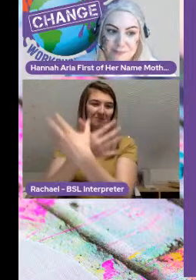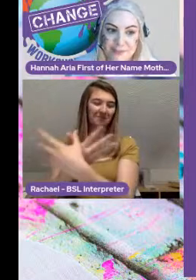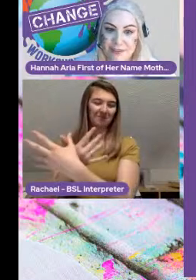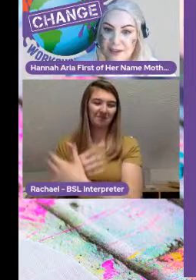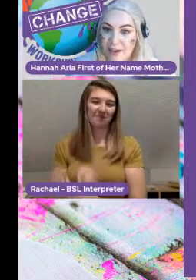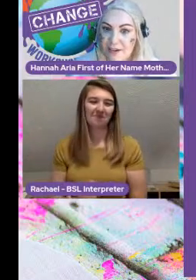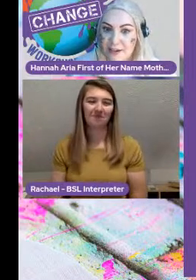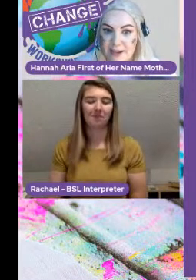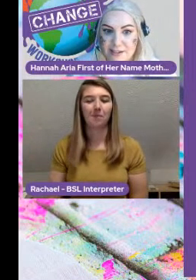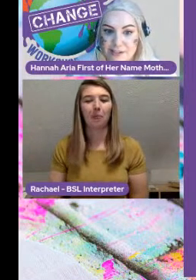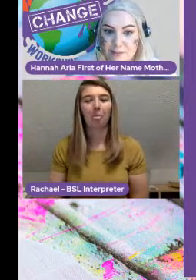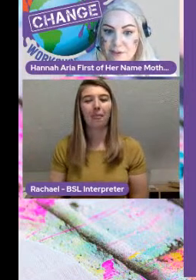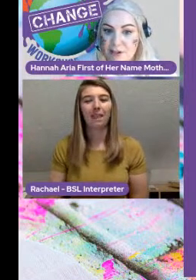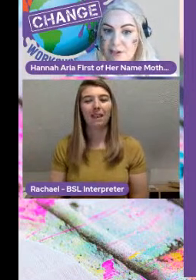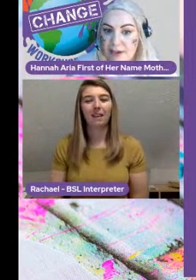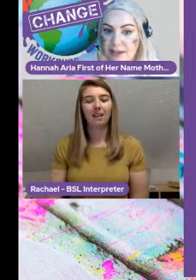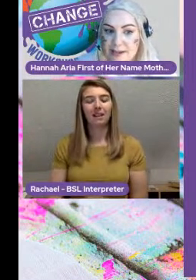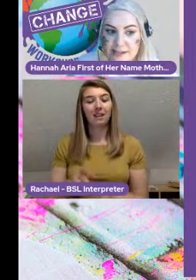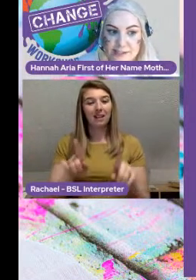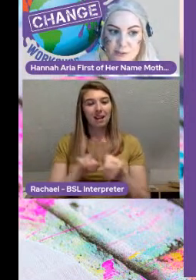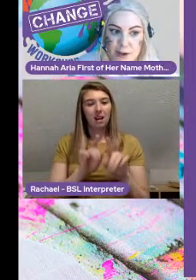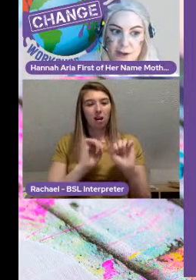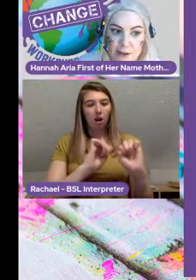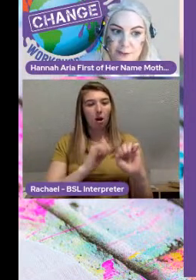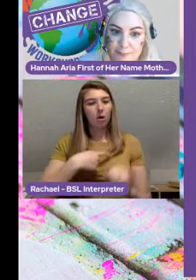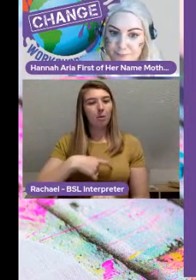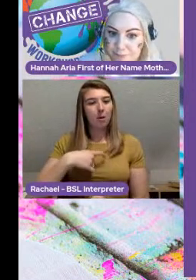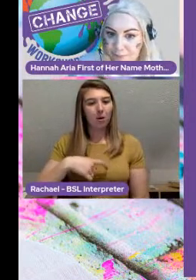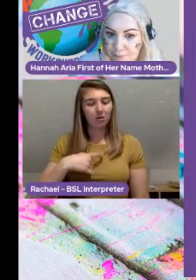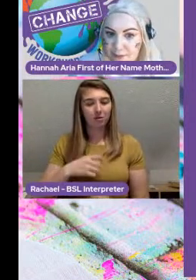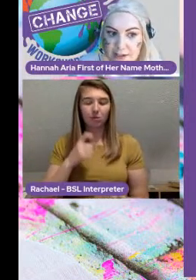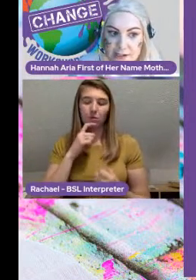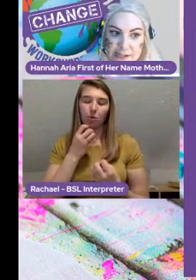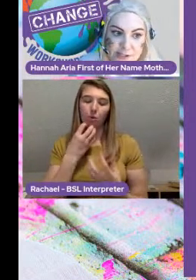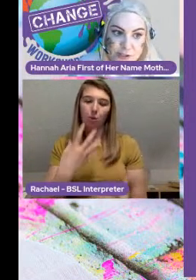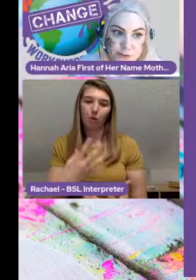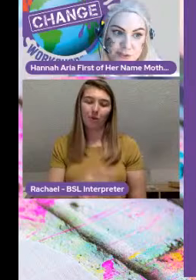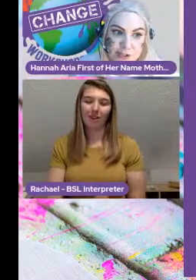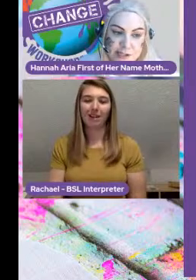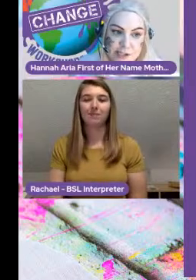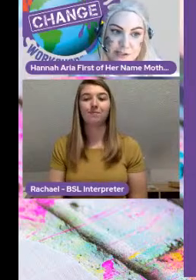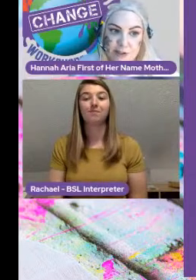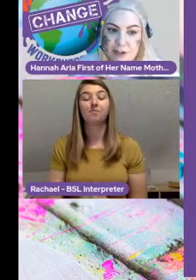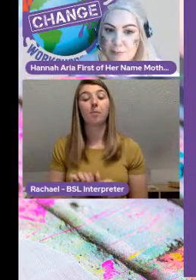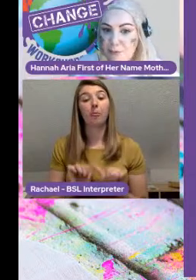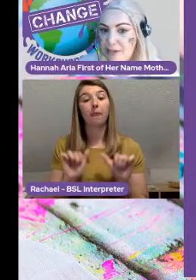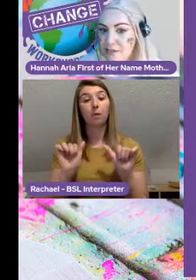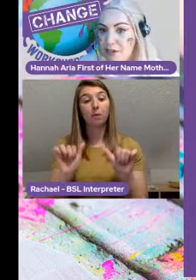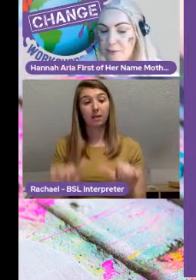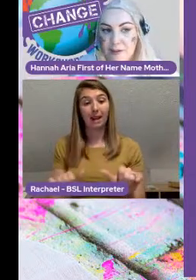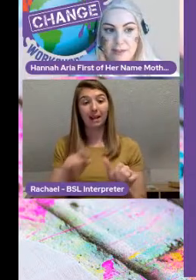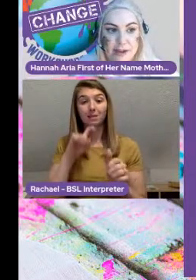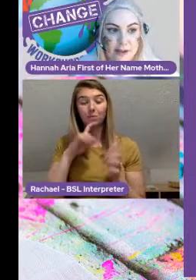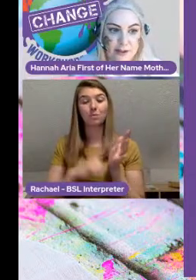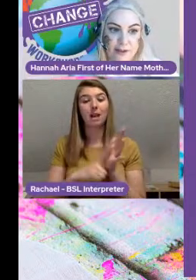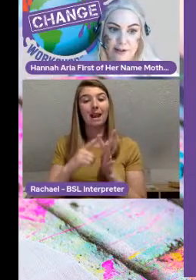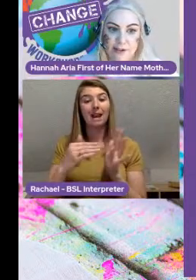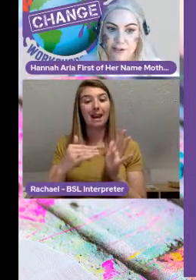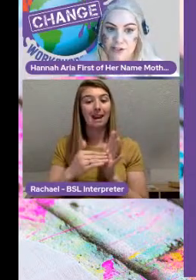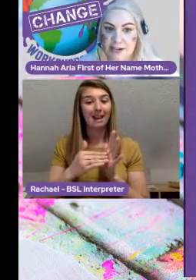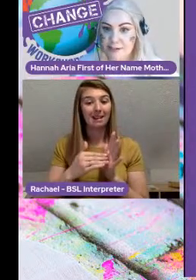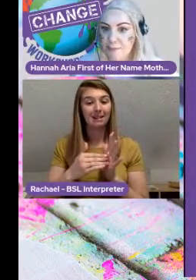wonderful. Next up, we're going to look at Liz's work. Liz joined us a couple of weeks ago, I